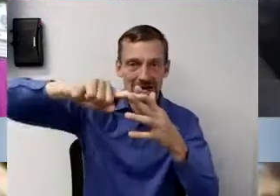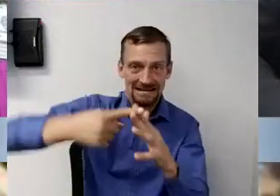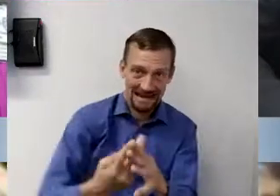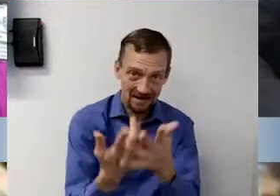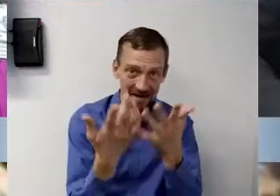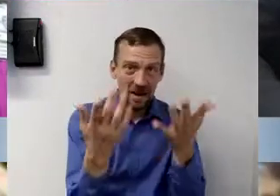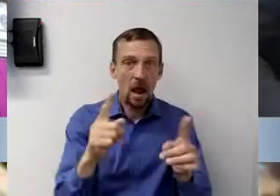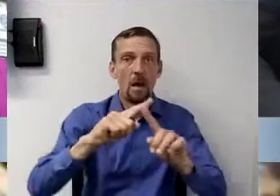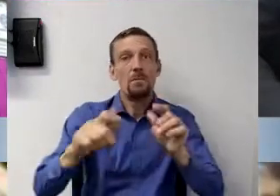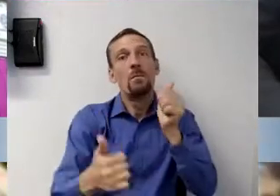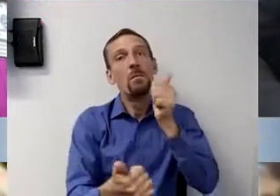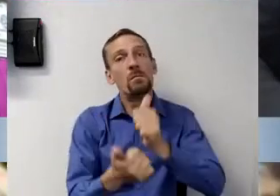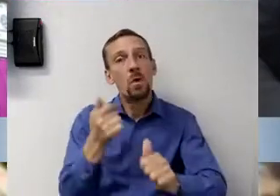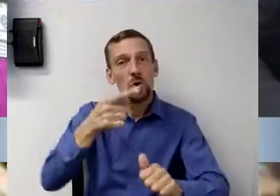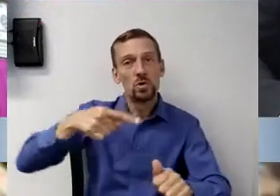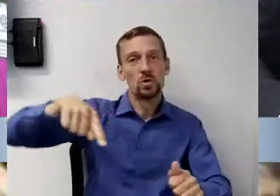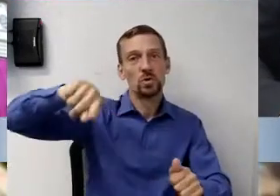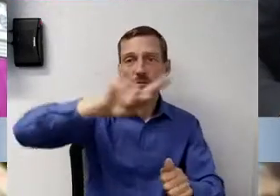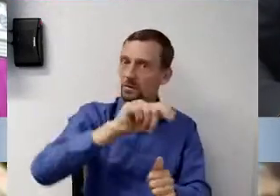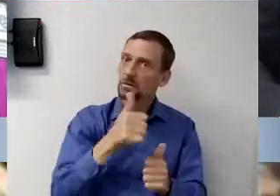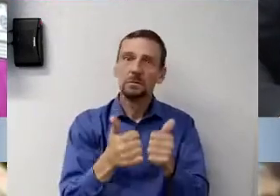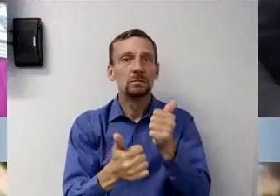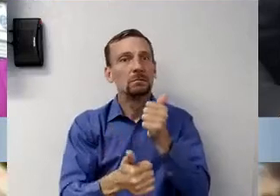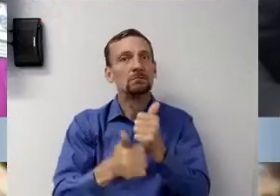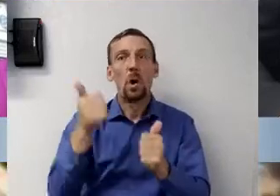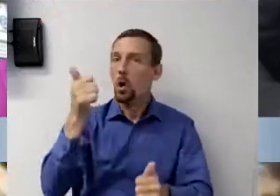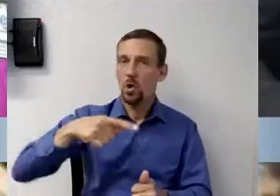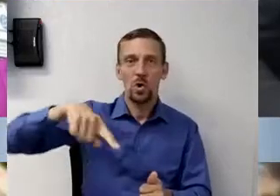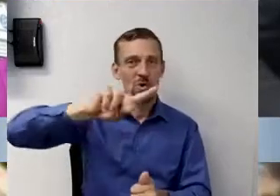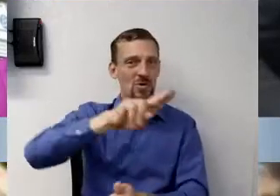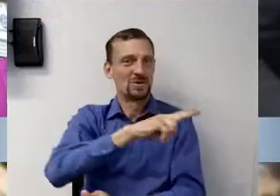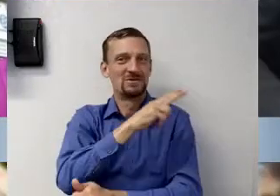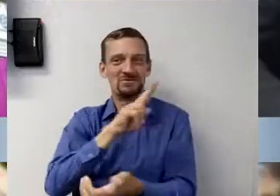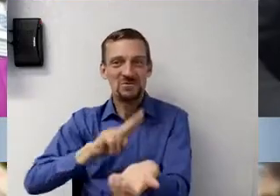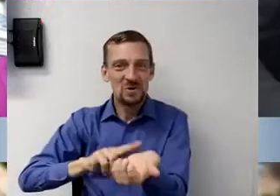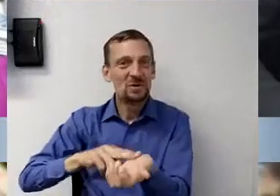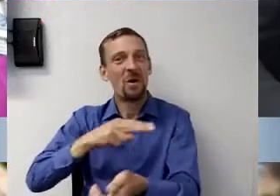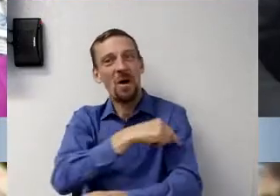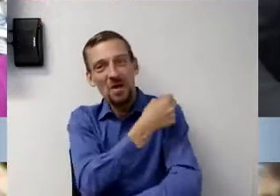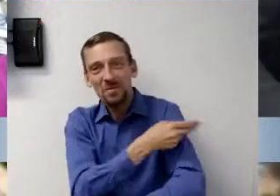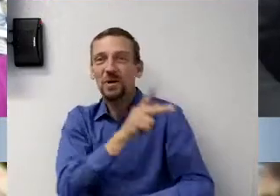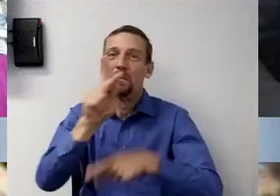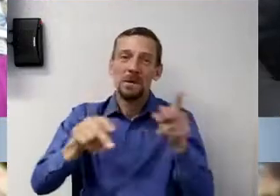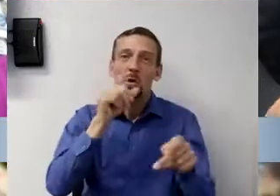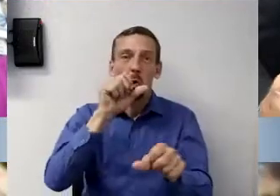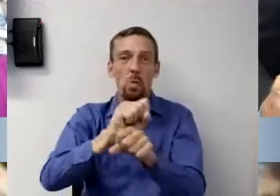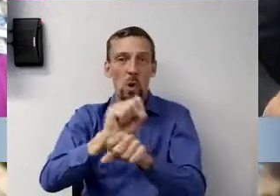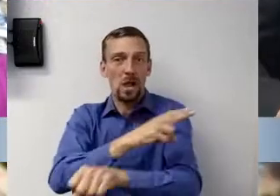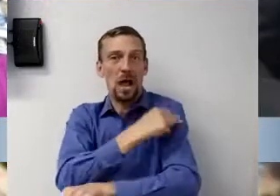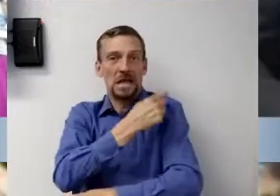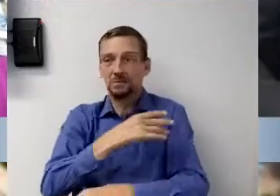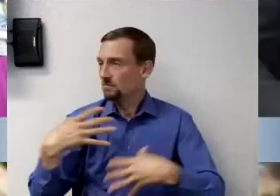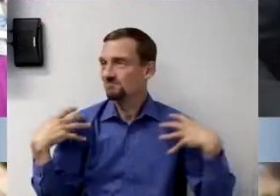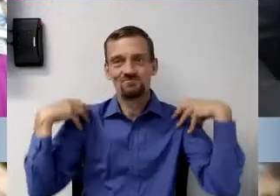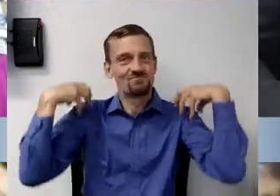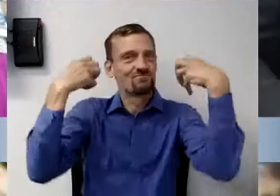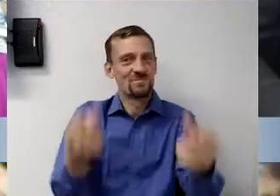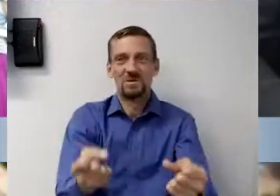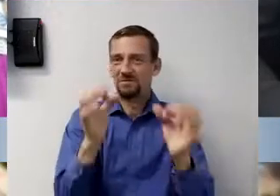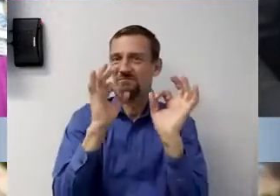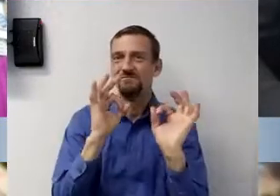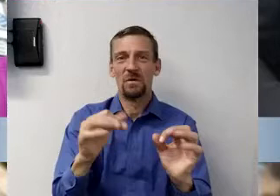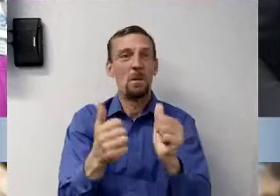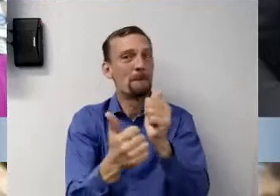of those in the county, the vast majority have recovered. 105 of them have fully recovered, and many of them have come back to